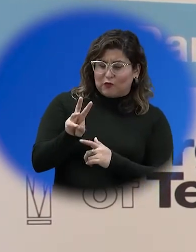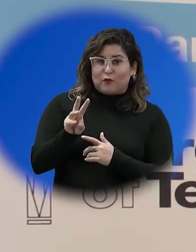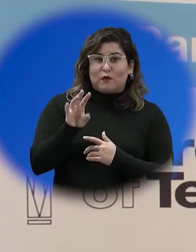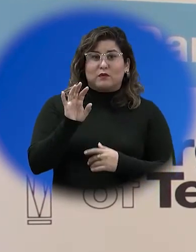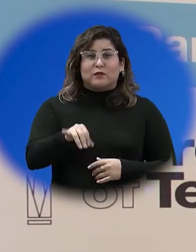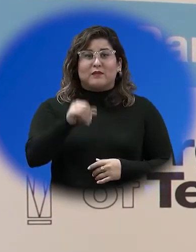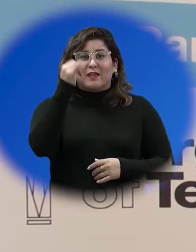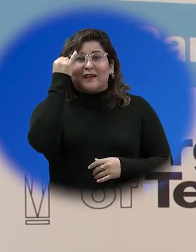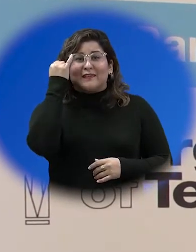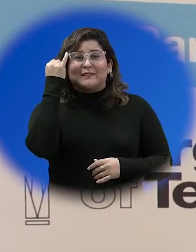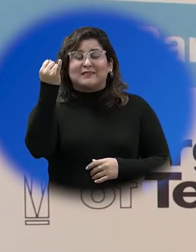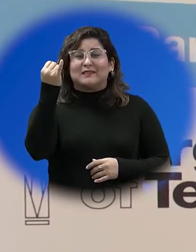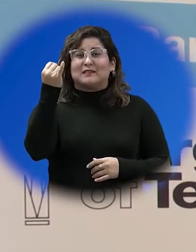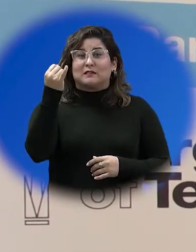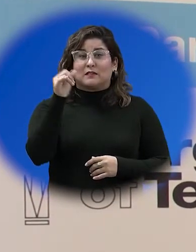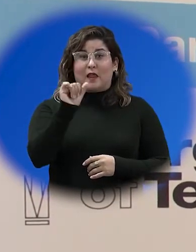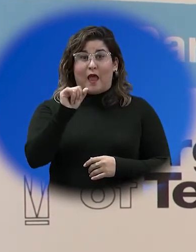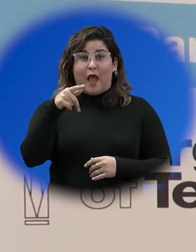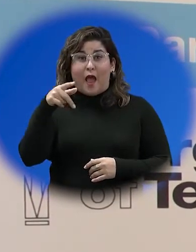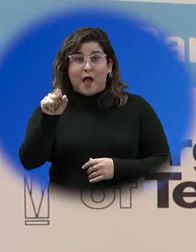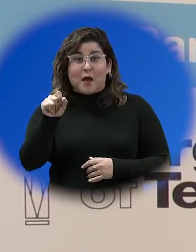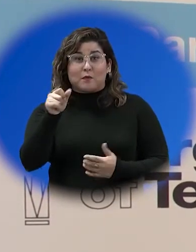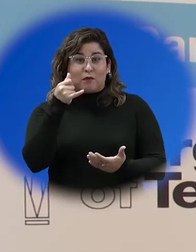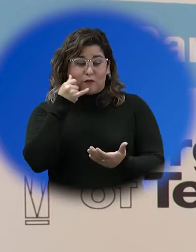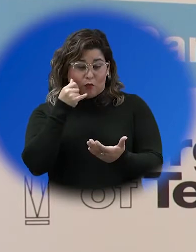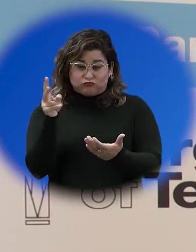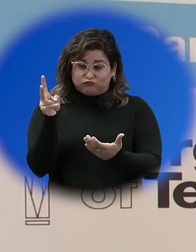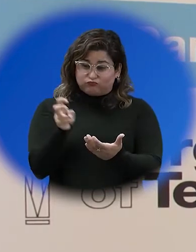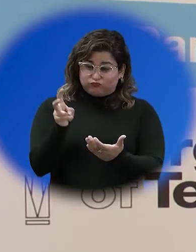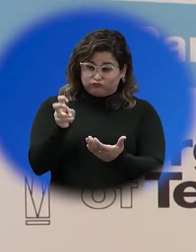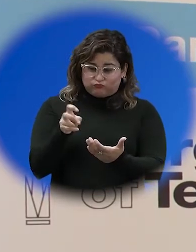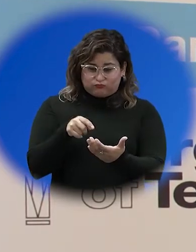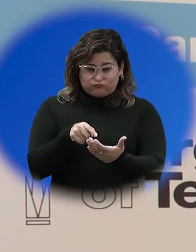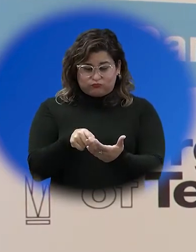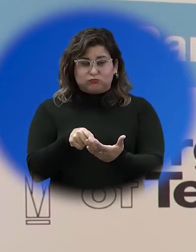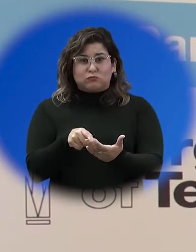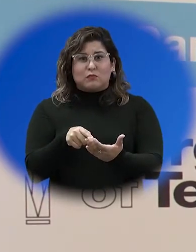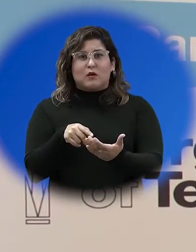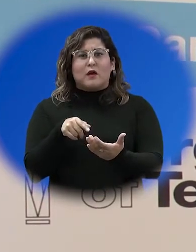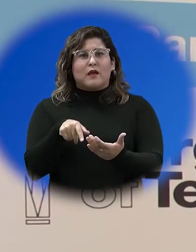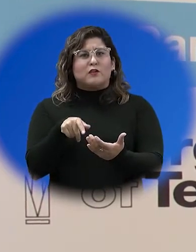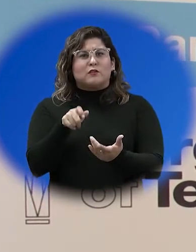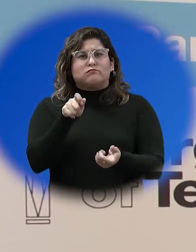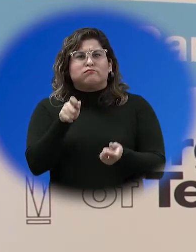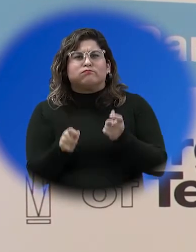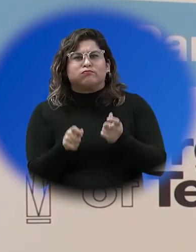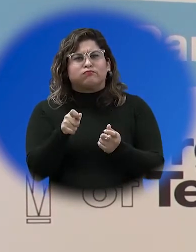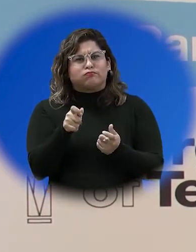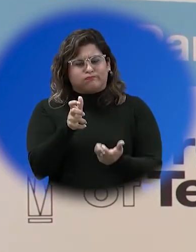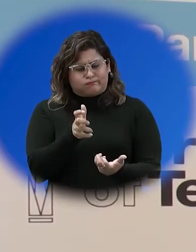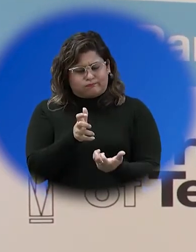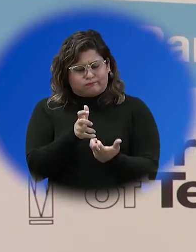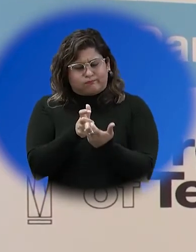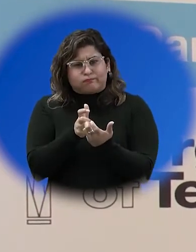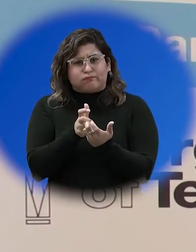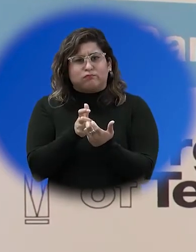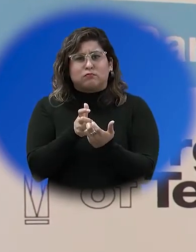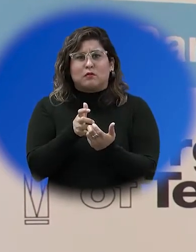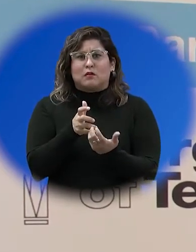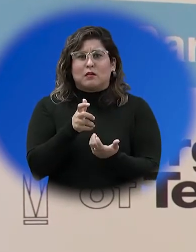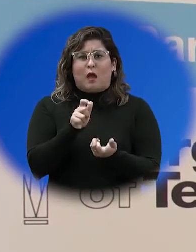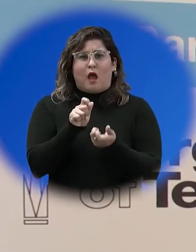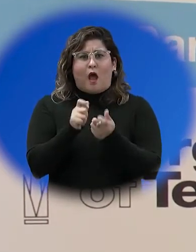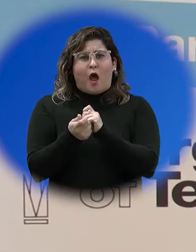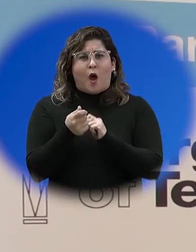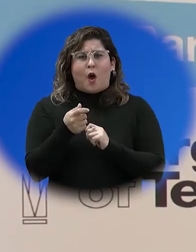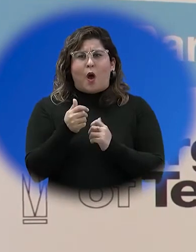software, and the idea that apps that you can download onto the device to completely customize